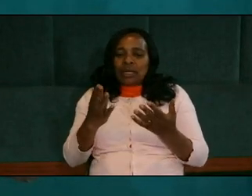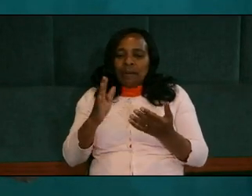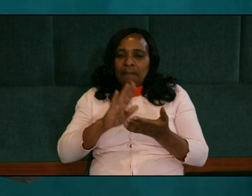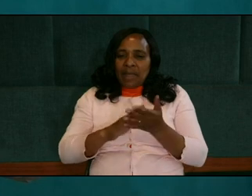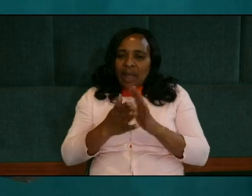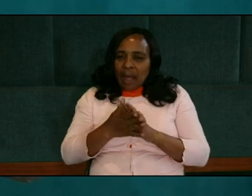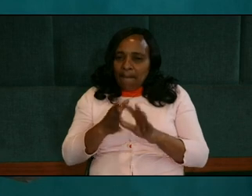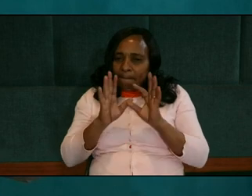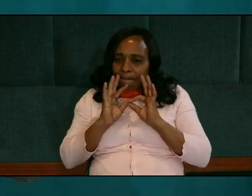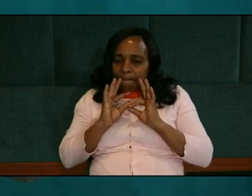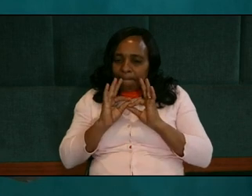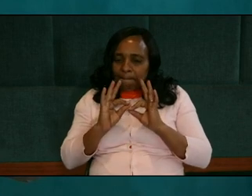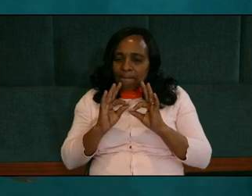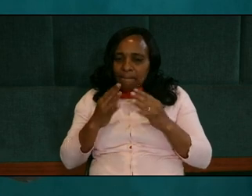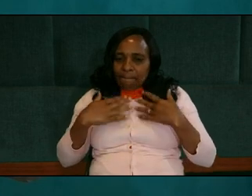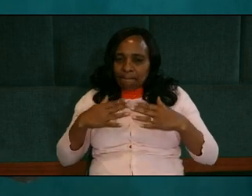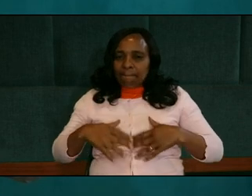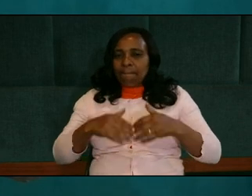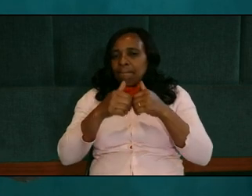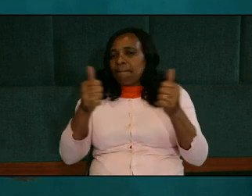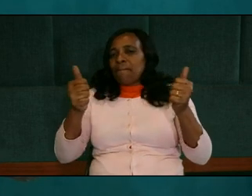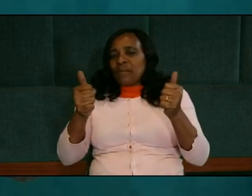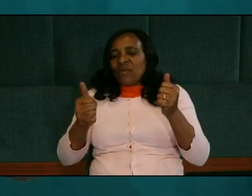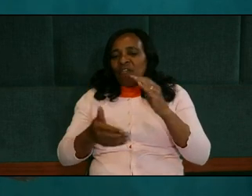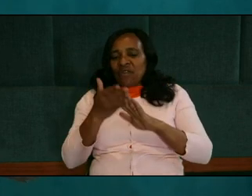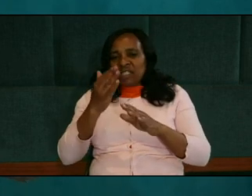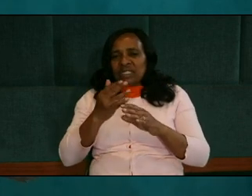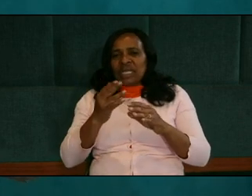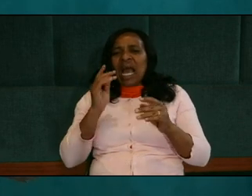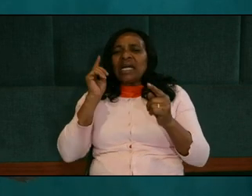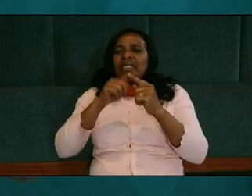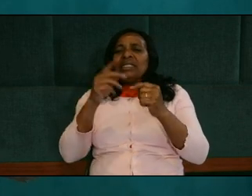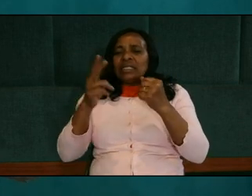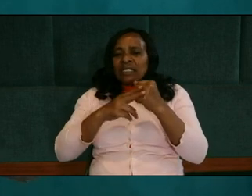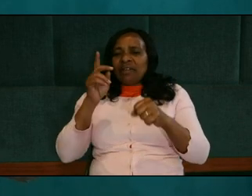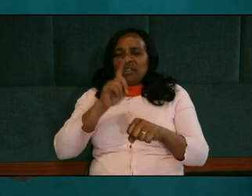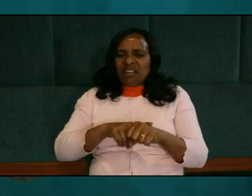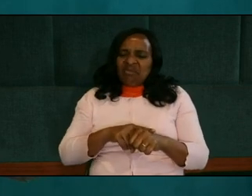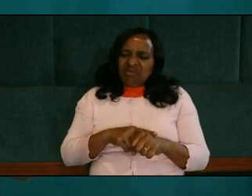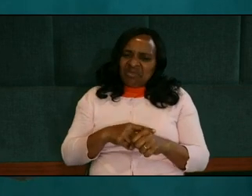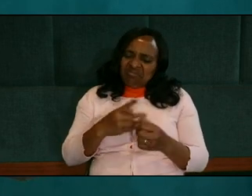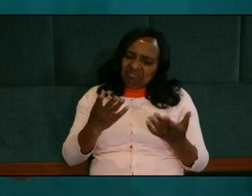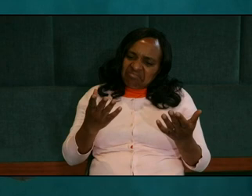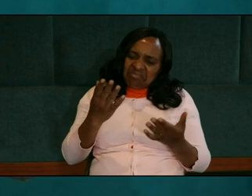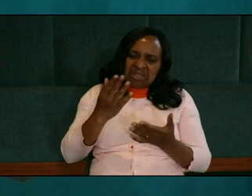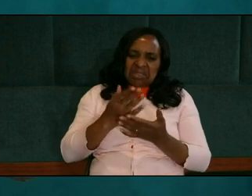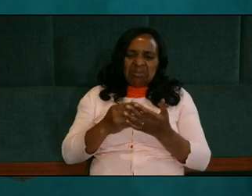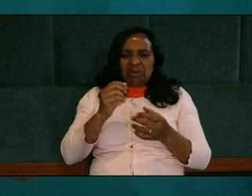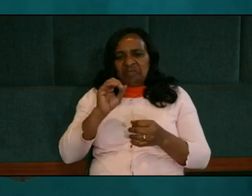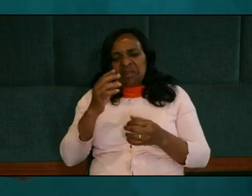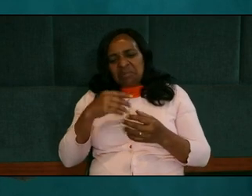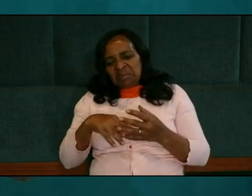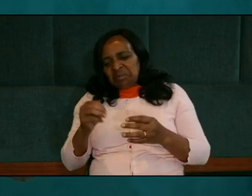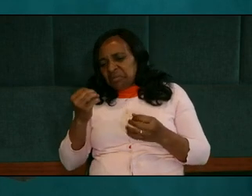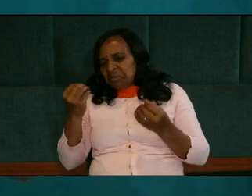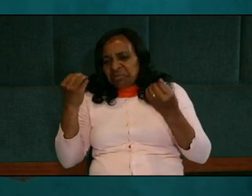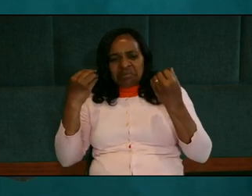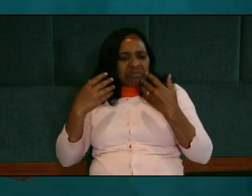obey 7 times. 7 acts of obedience led to a miracle, right? So some would have given up on the third